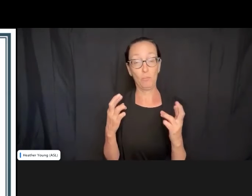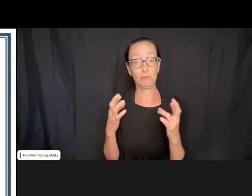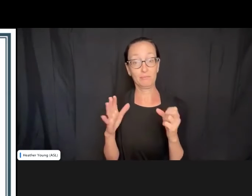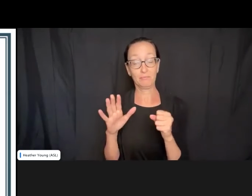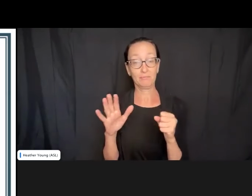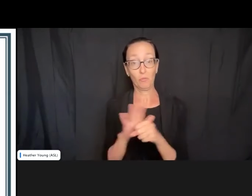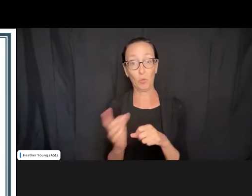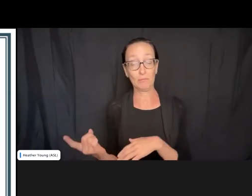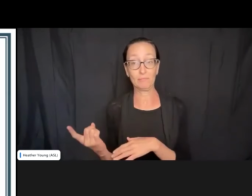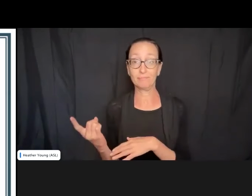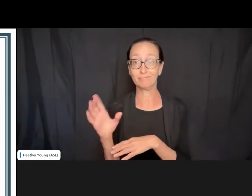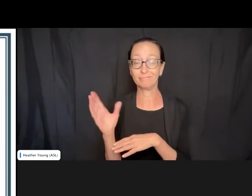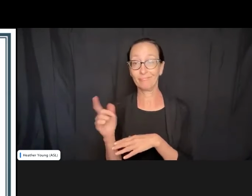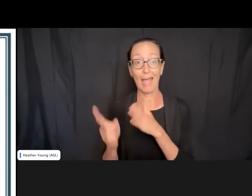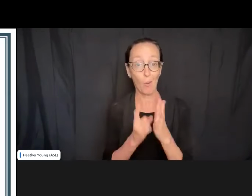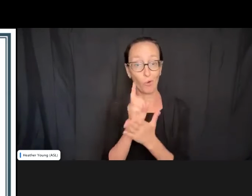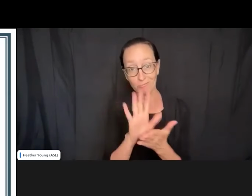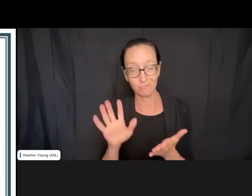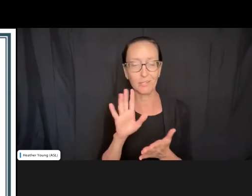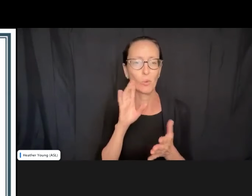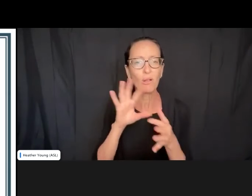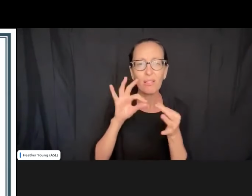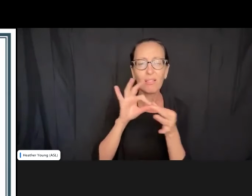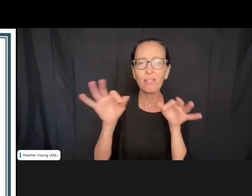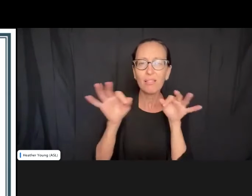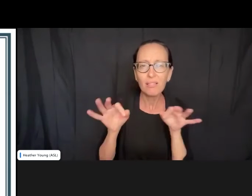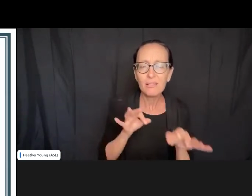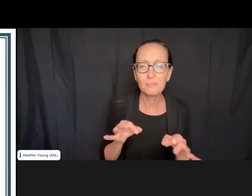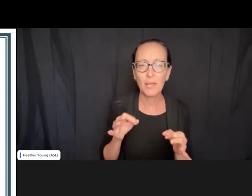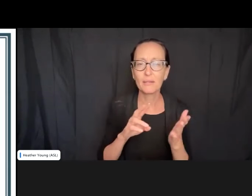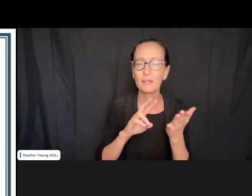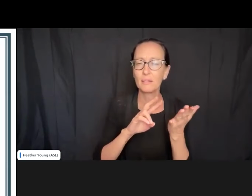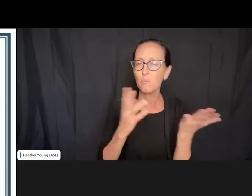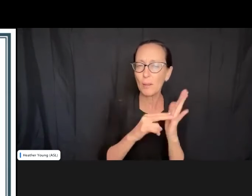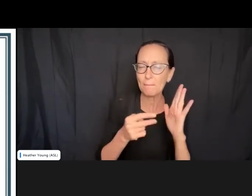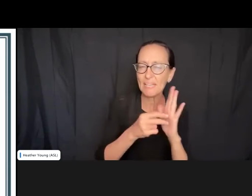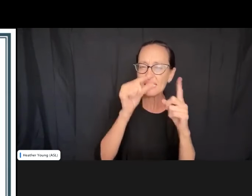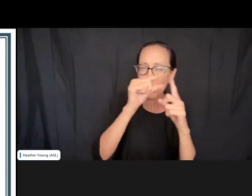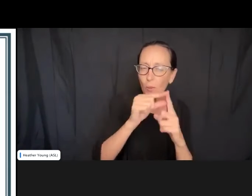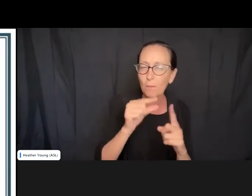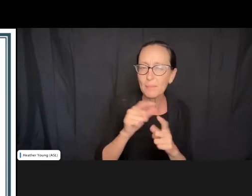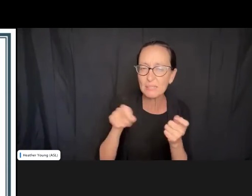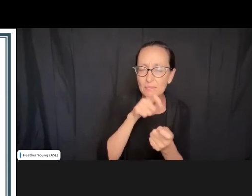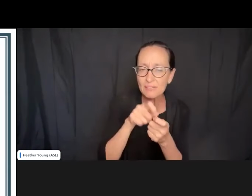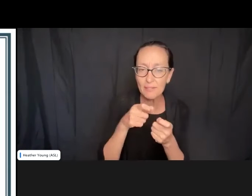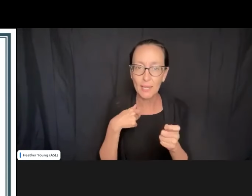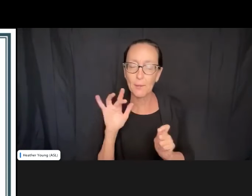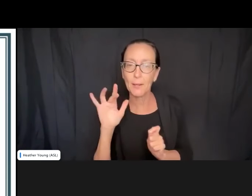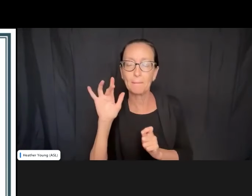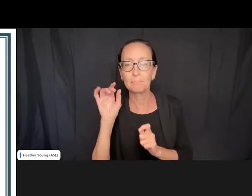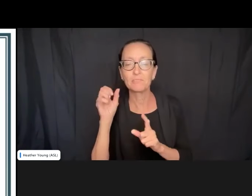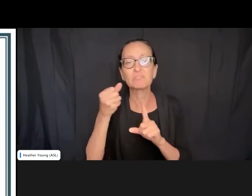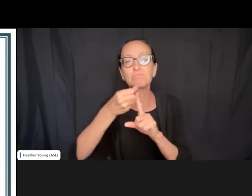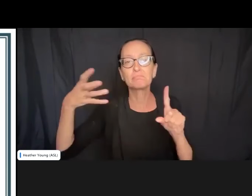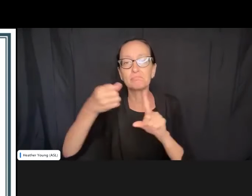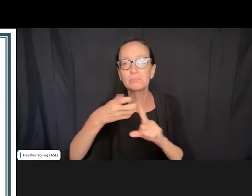a little bit about just this first concepts alone of defining some terminology. So I'm just going to hit the high points for you all so